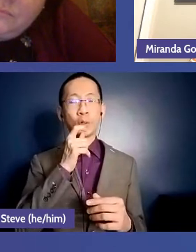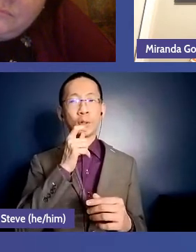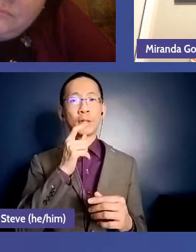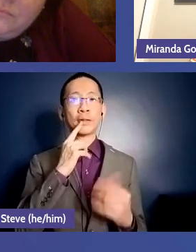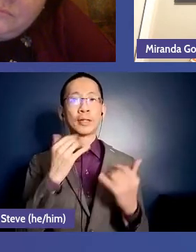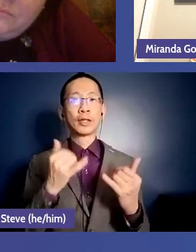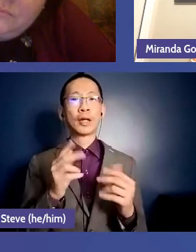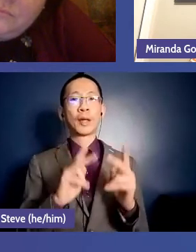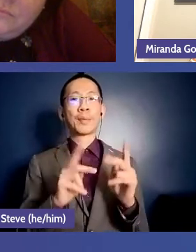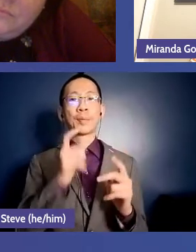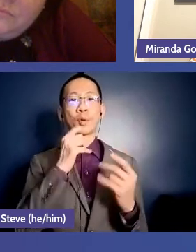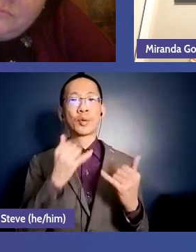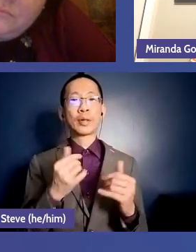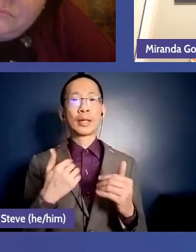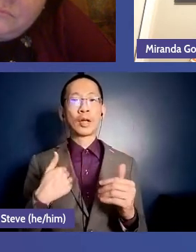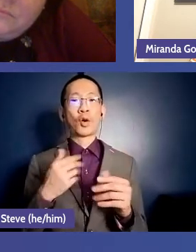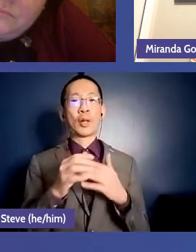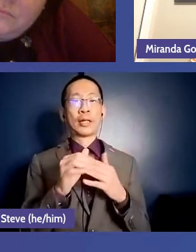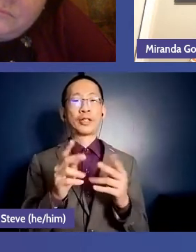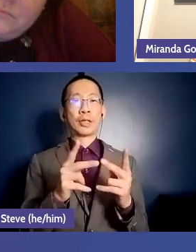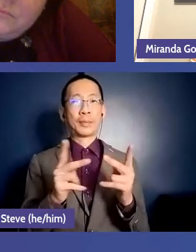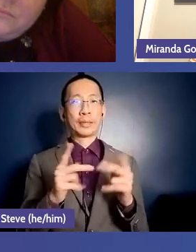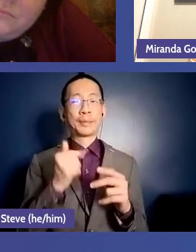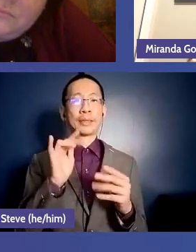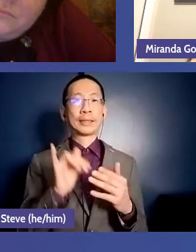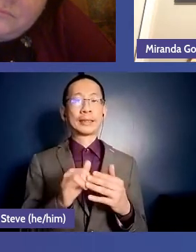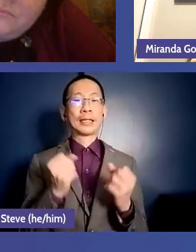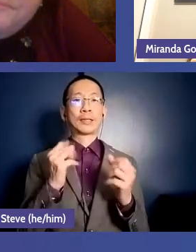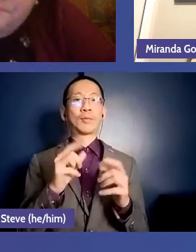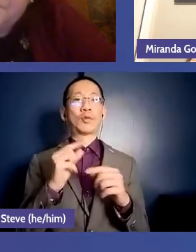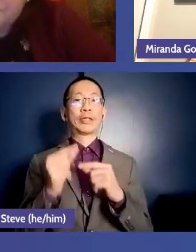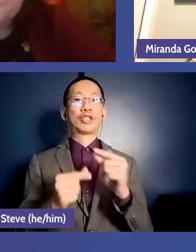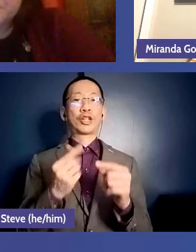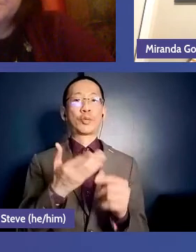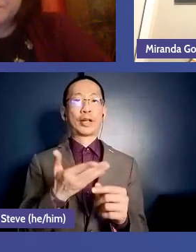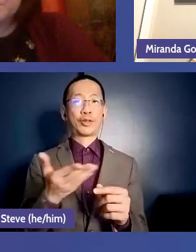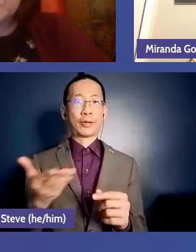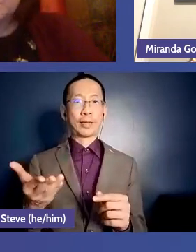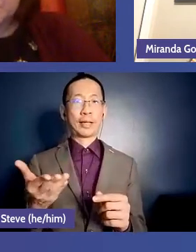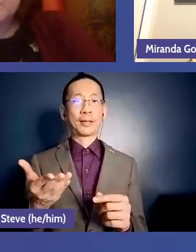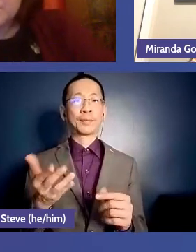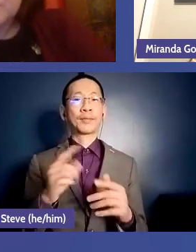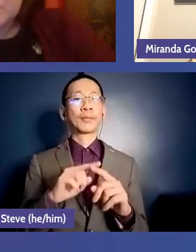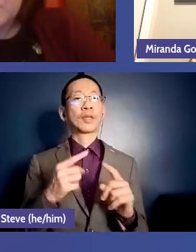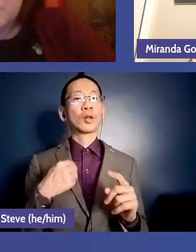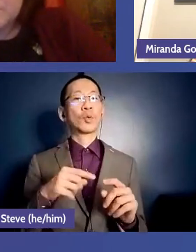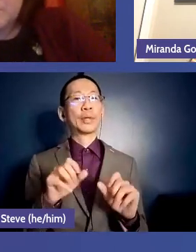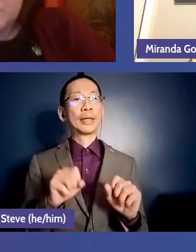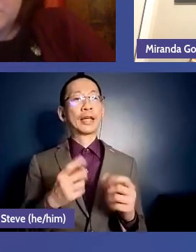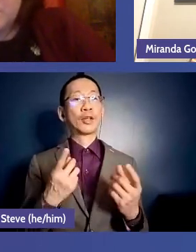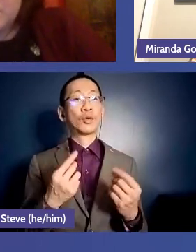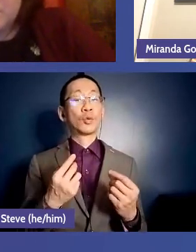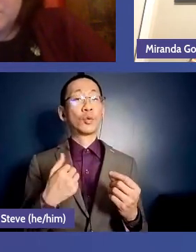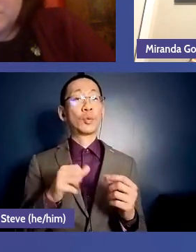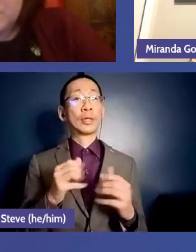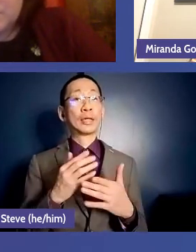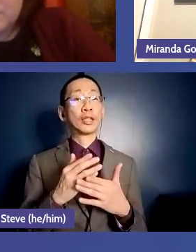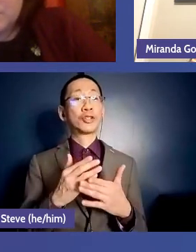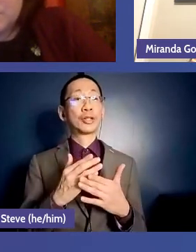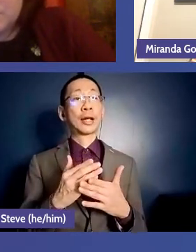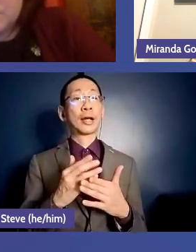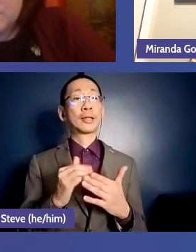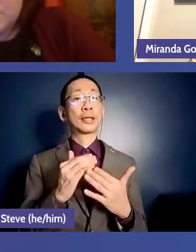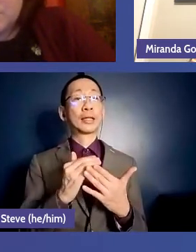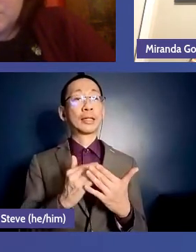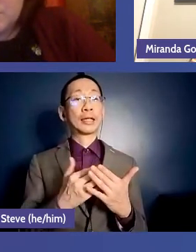the people who currently hold leadership positions, because that's a multi-generational thing, what we can do is that we can share out the lessons